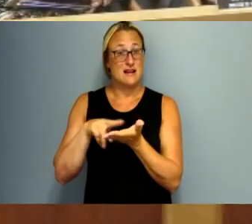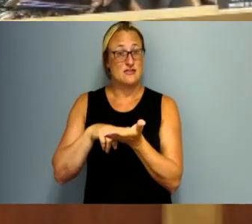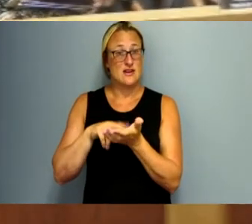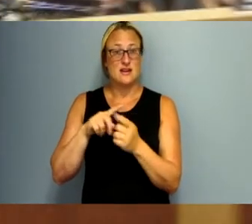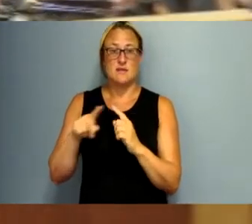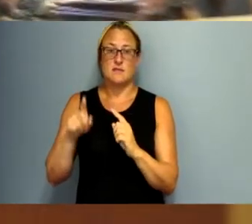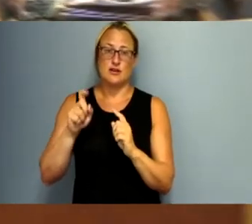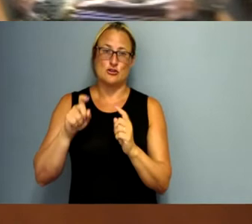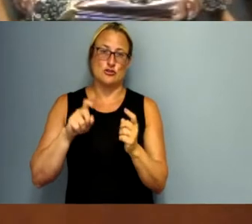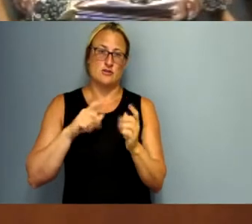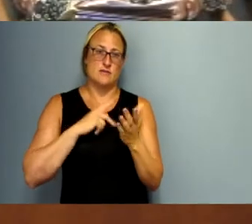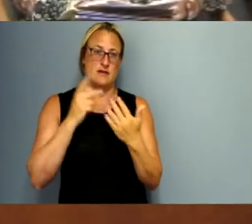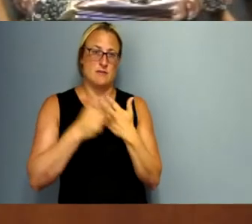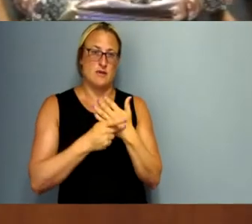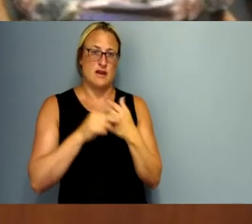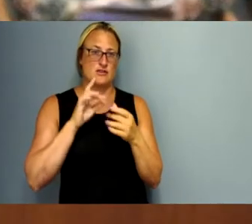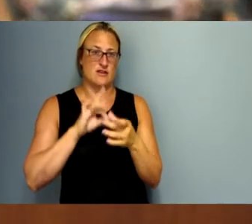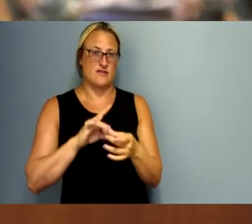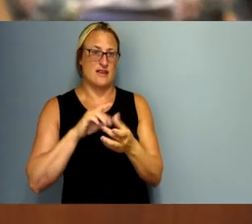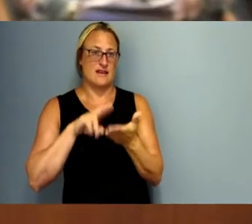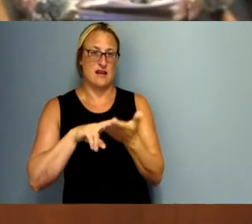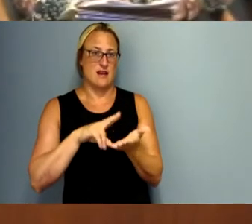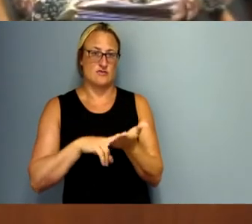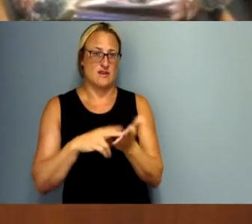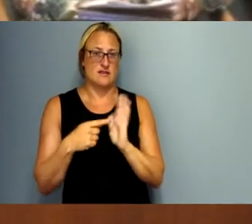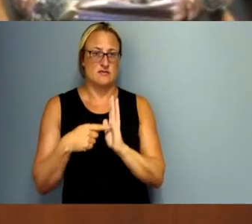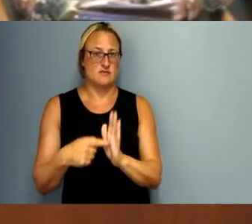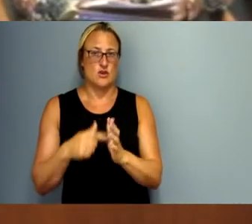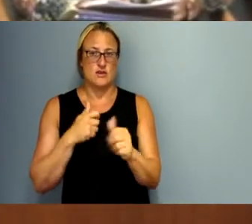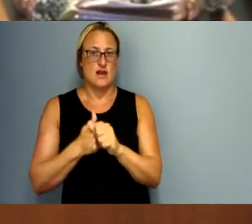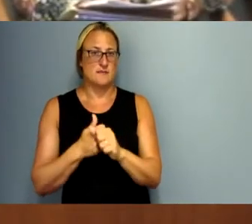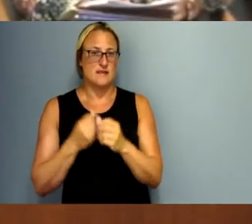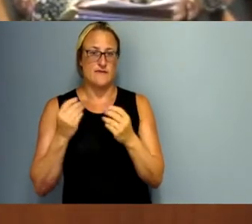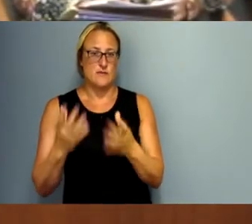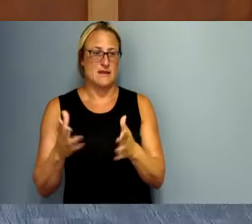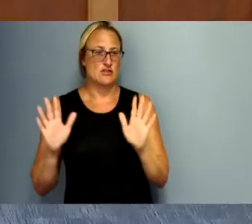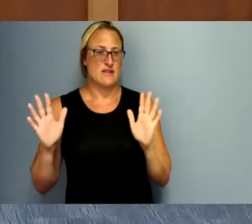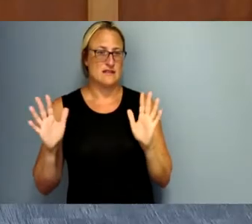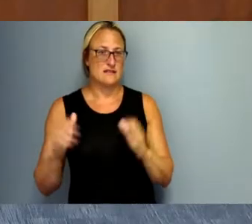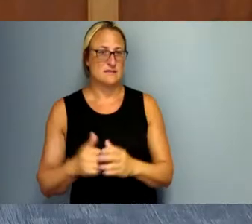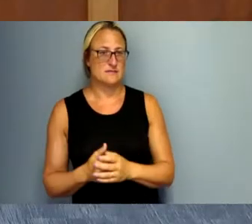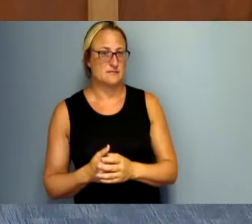contract, and that's just reflecting the update. Yeah. So it was.